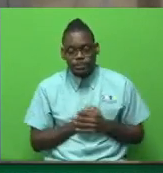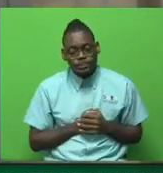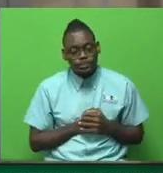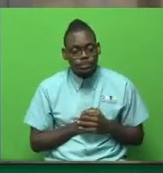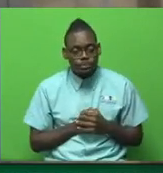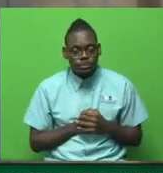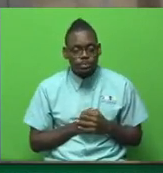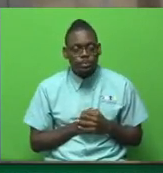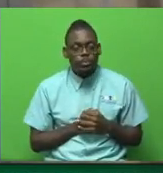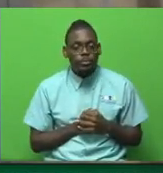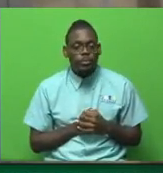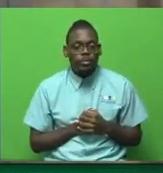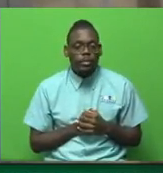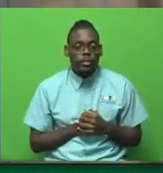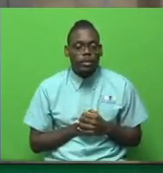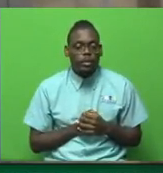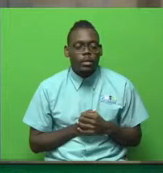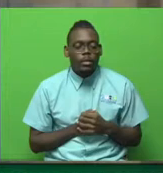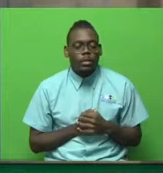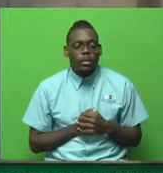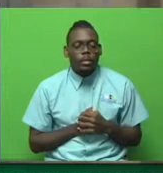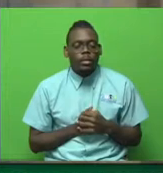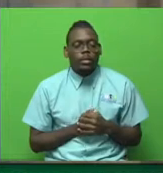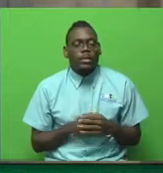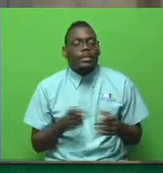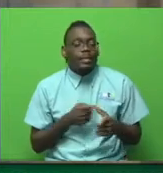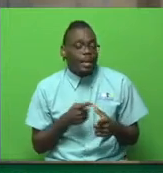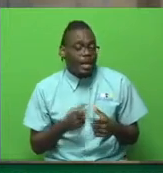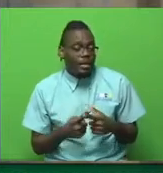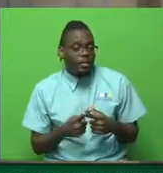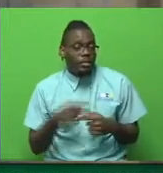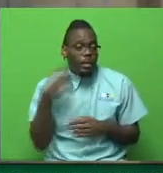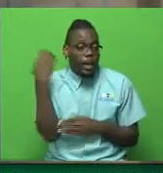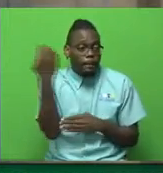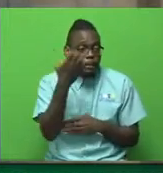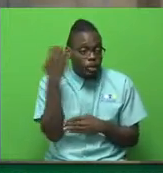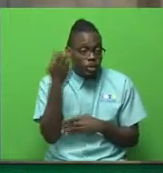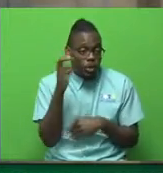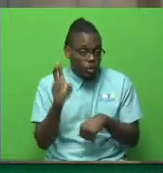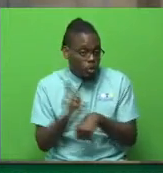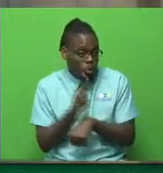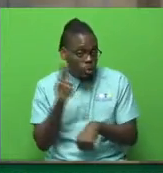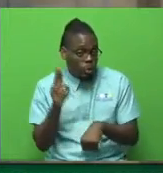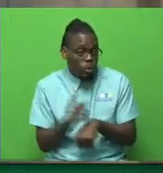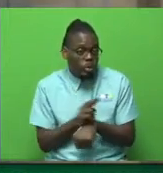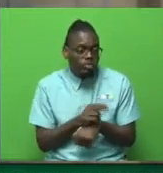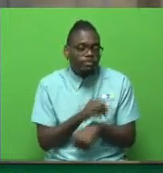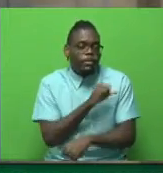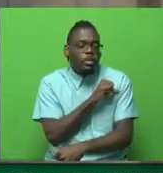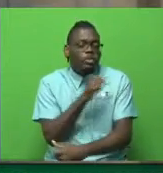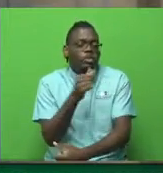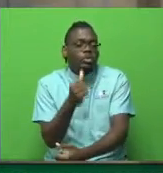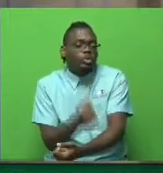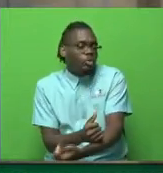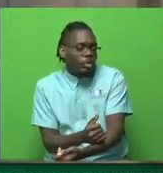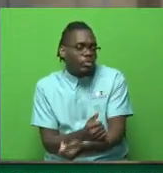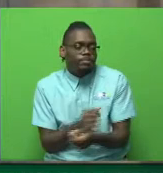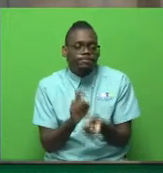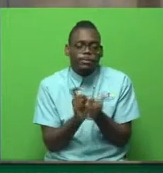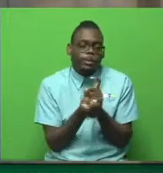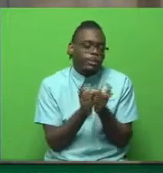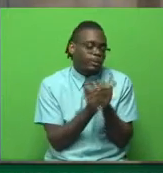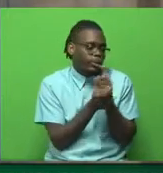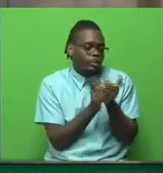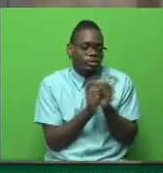Deputy speaker that the emergency use authorization of this vaccine in the United States was amended because